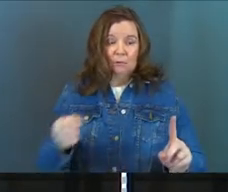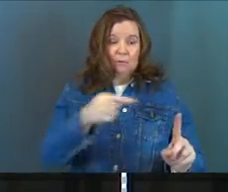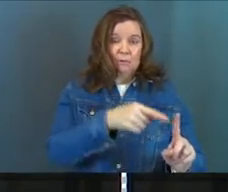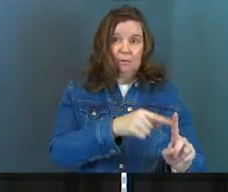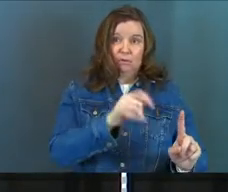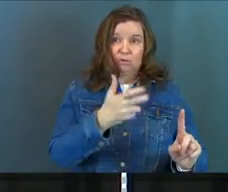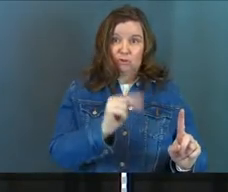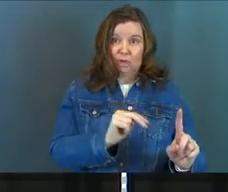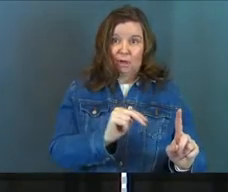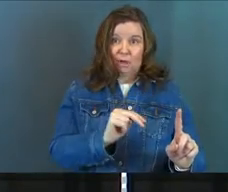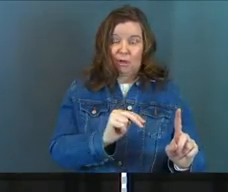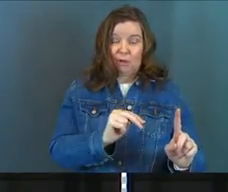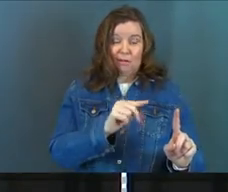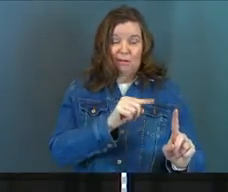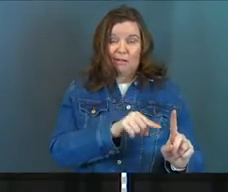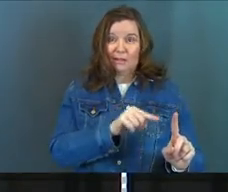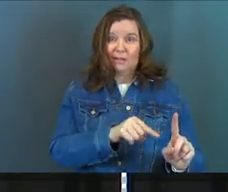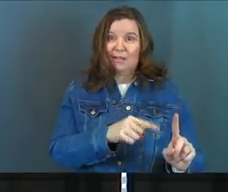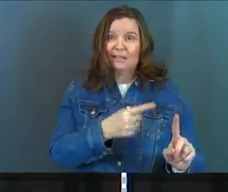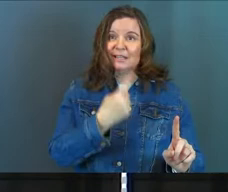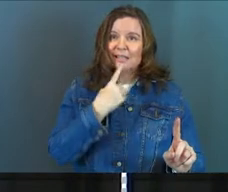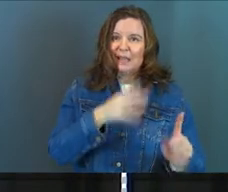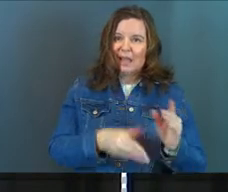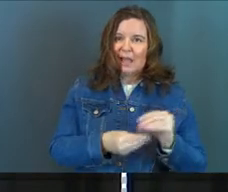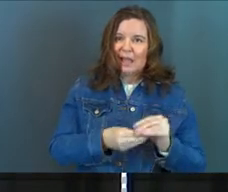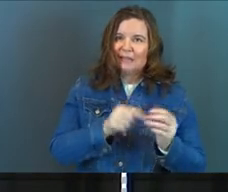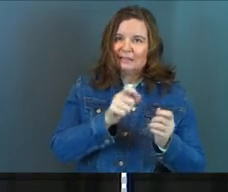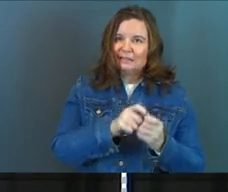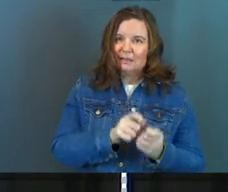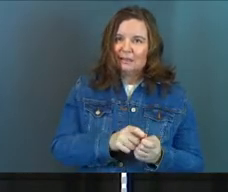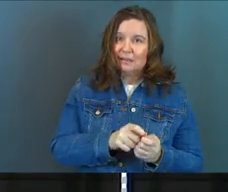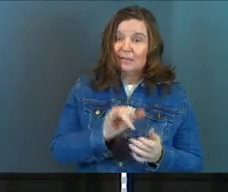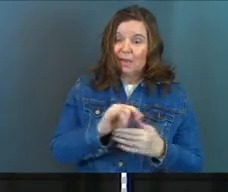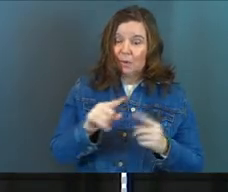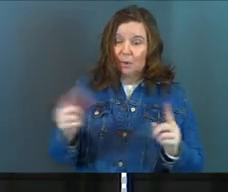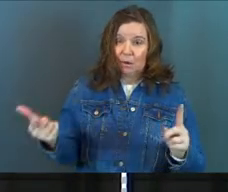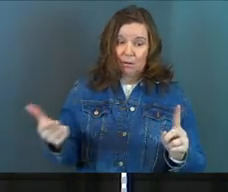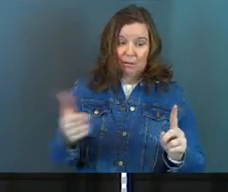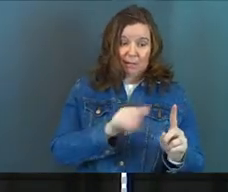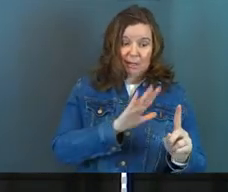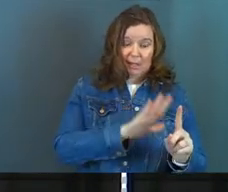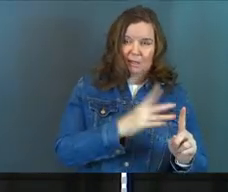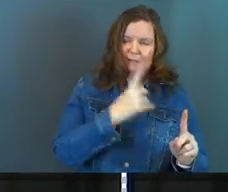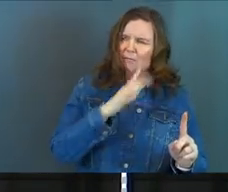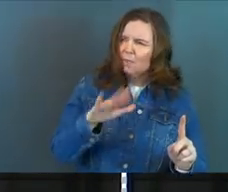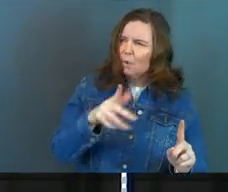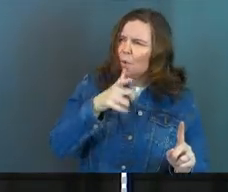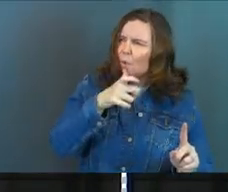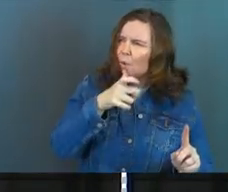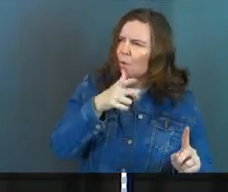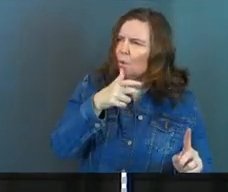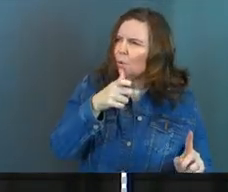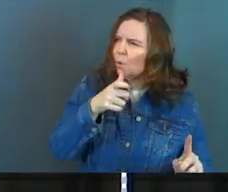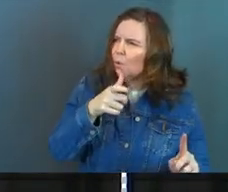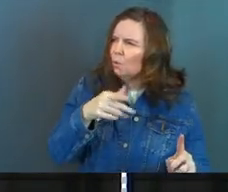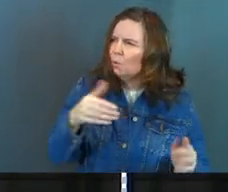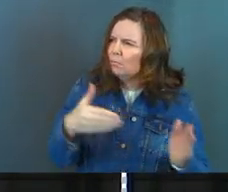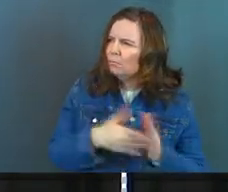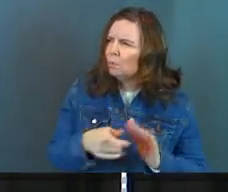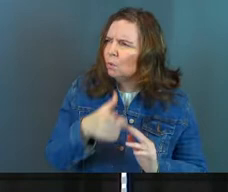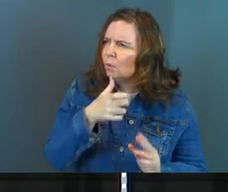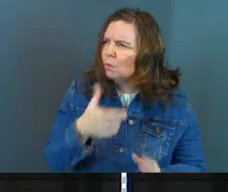John, you read the whole scene in John, he adds the detail that when it comes to him, he says, Lord, who is it?